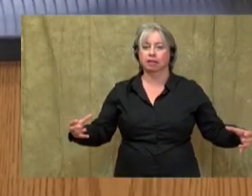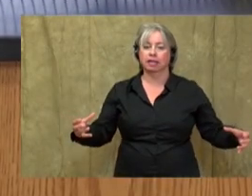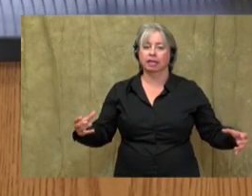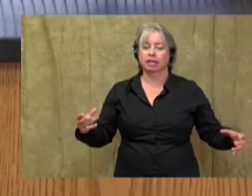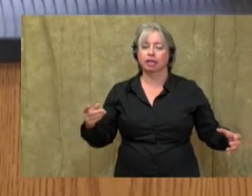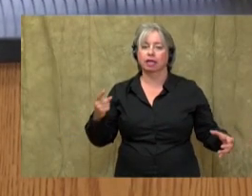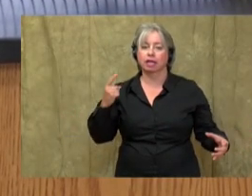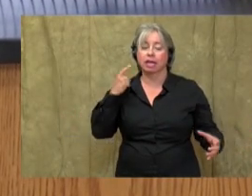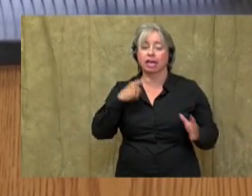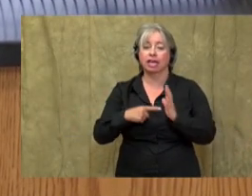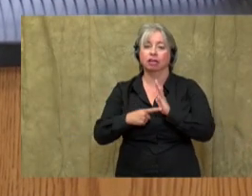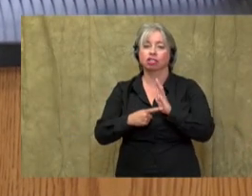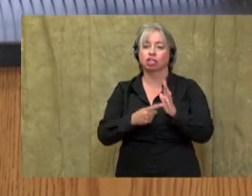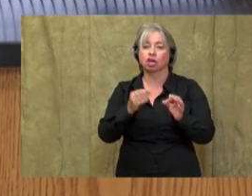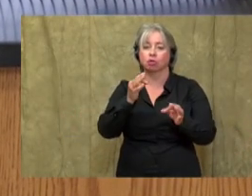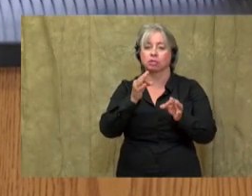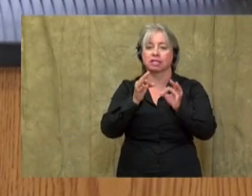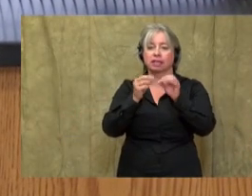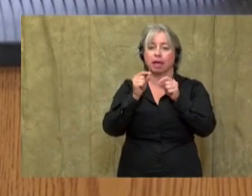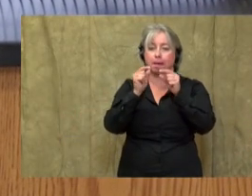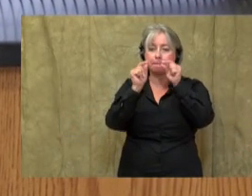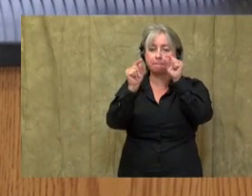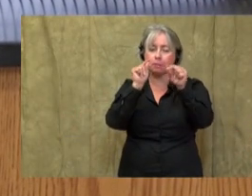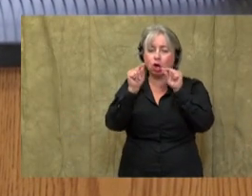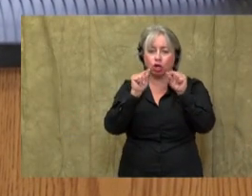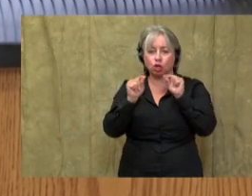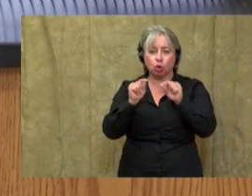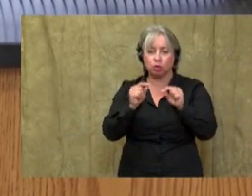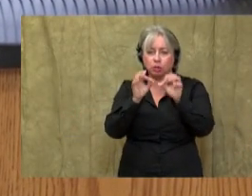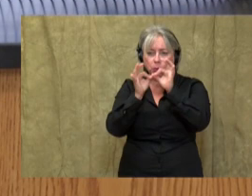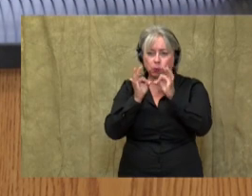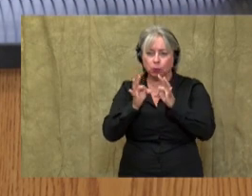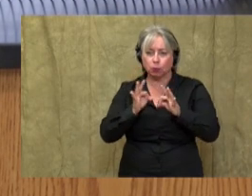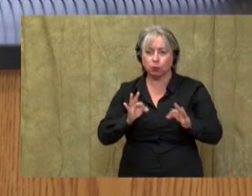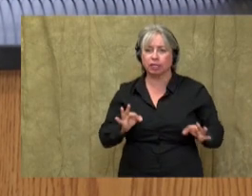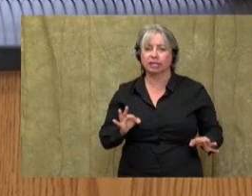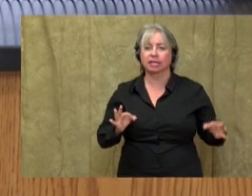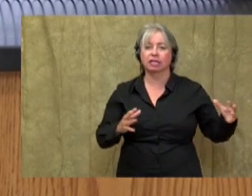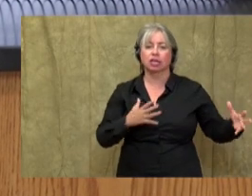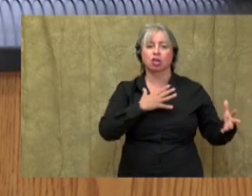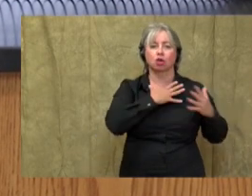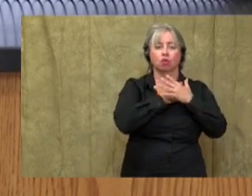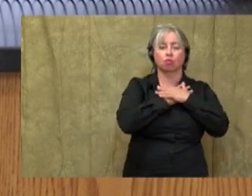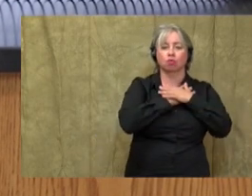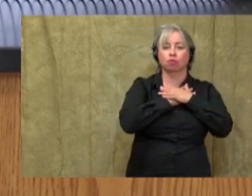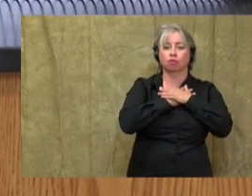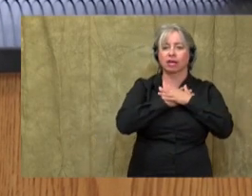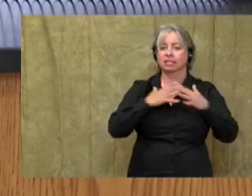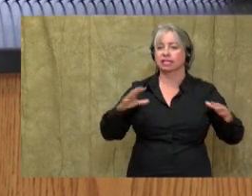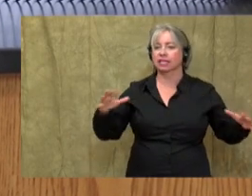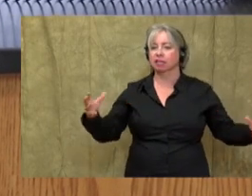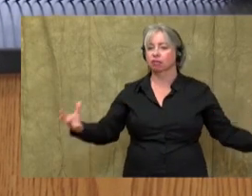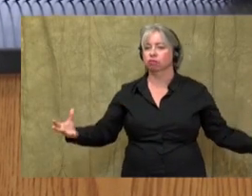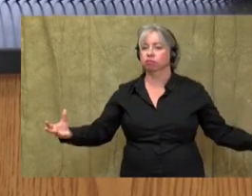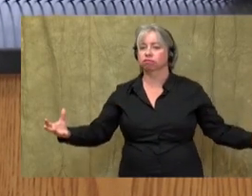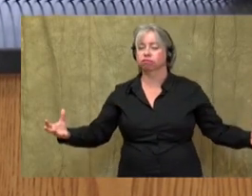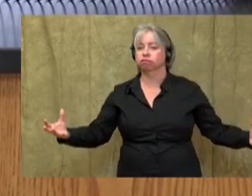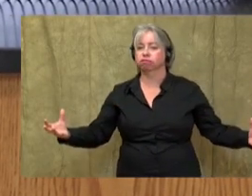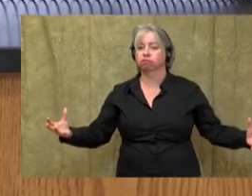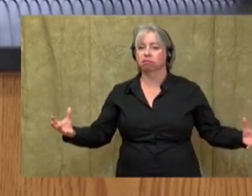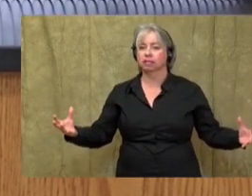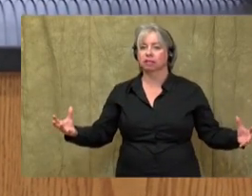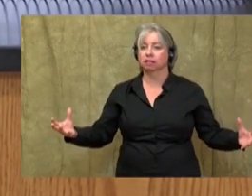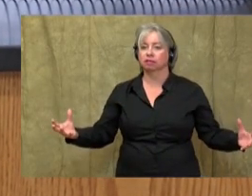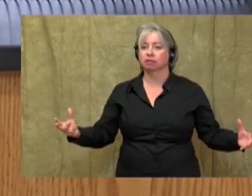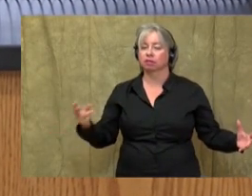again, right now it's at its resting point. I'm going to cause a disturbance with my right hand. I'm going to cause a disturbance, and you're going to